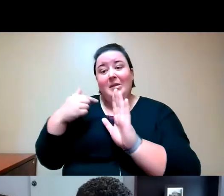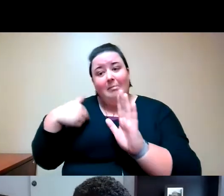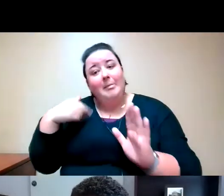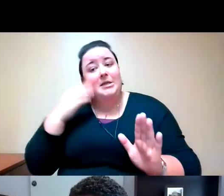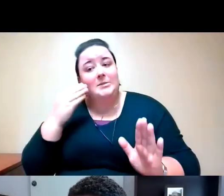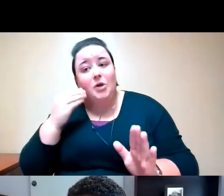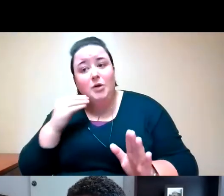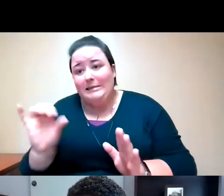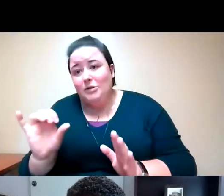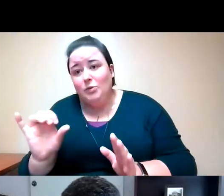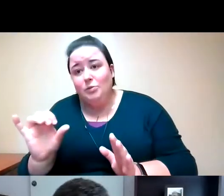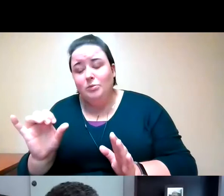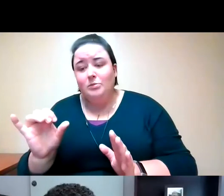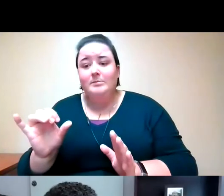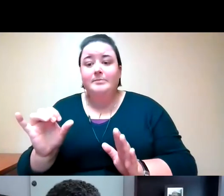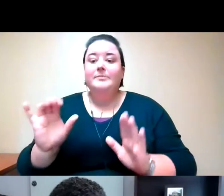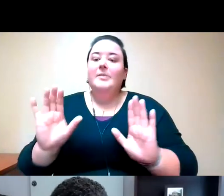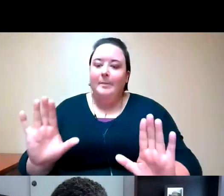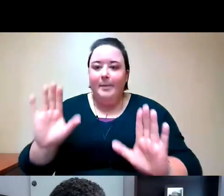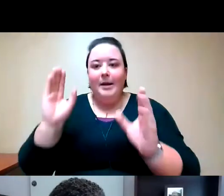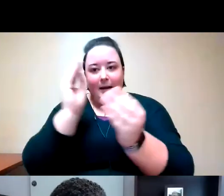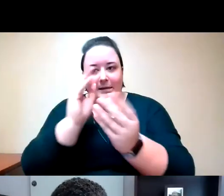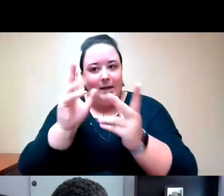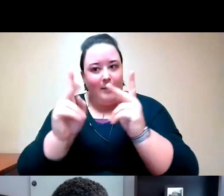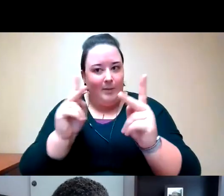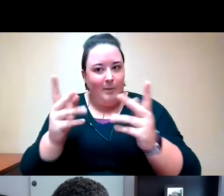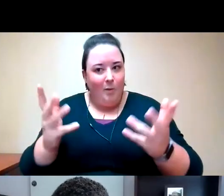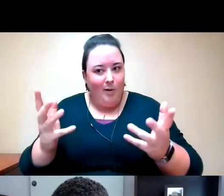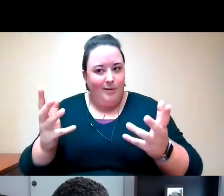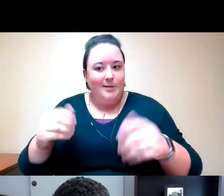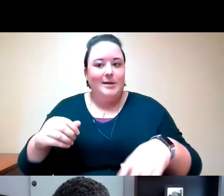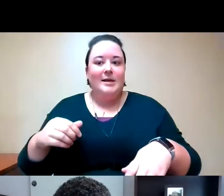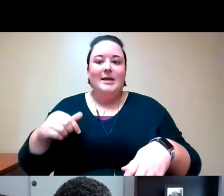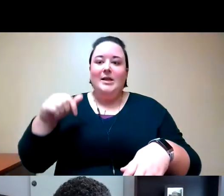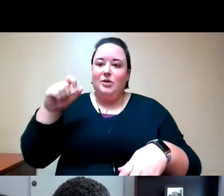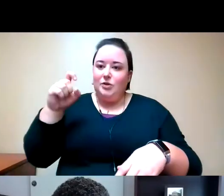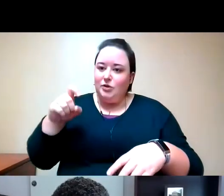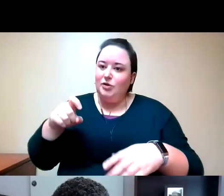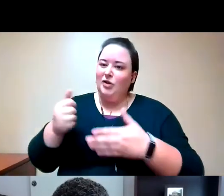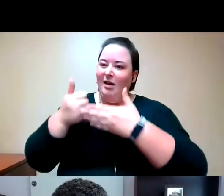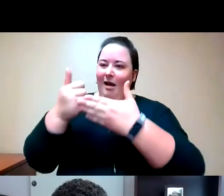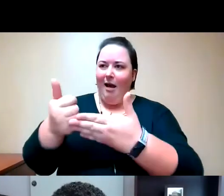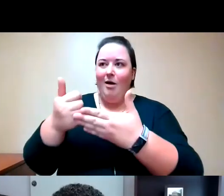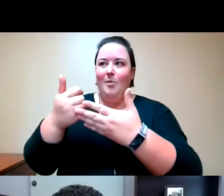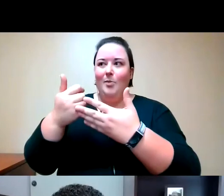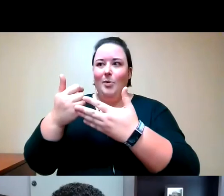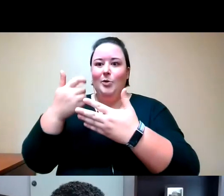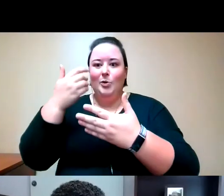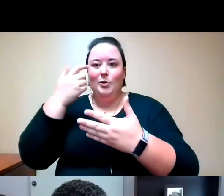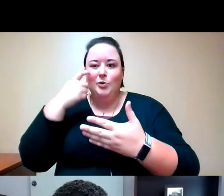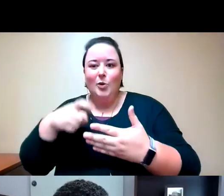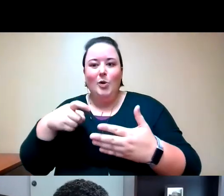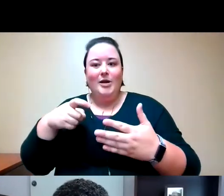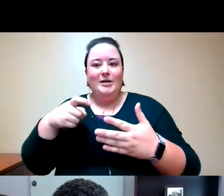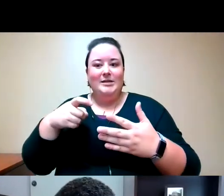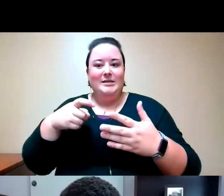well. But what I tell people is that what this should do is it should make us recognize that it is not individuals